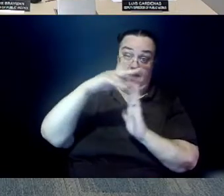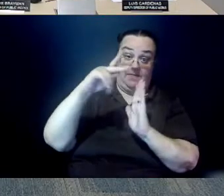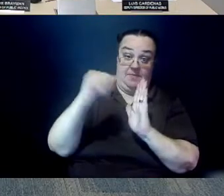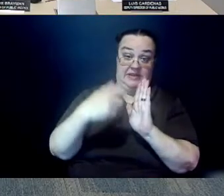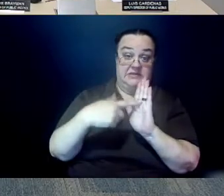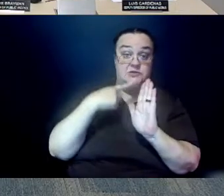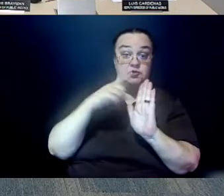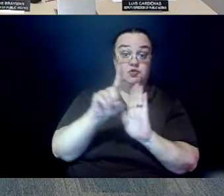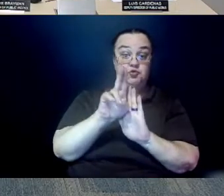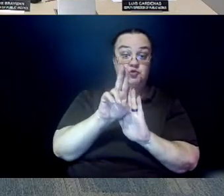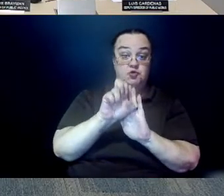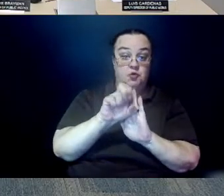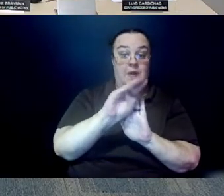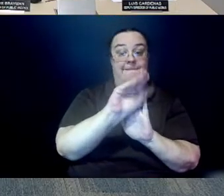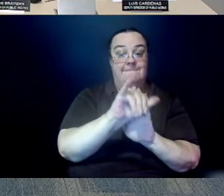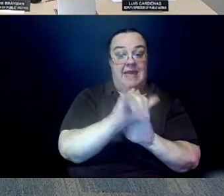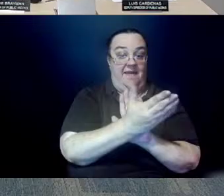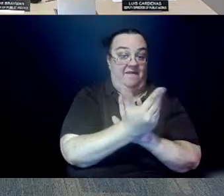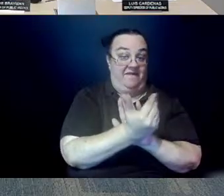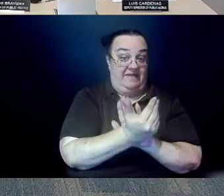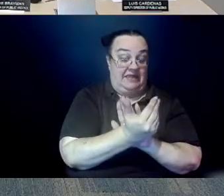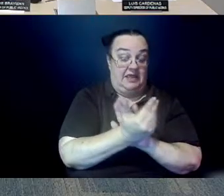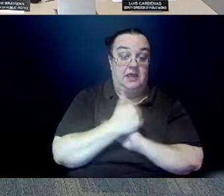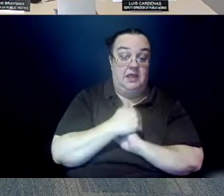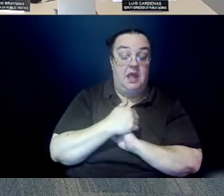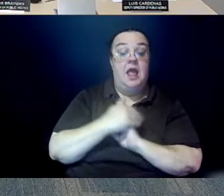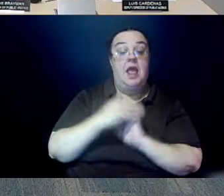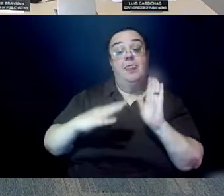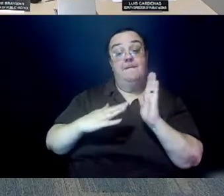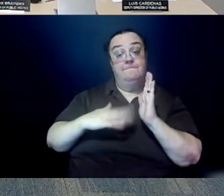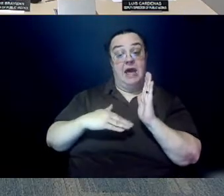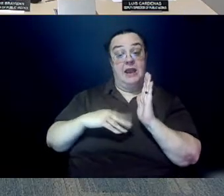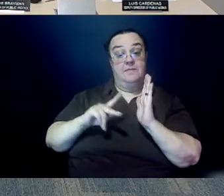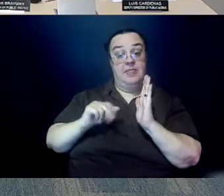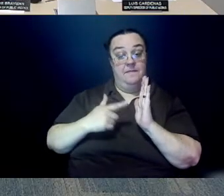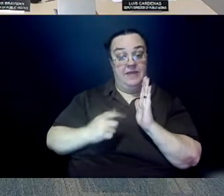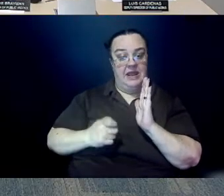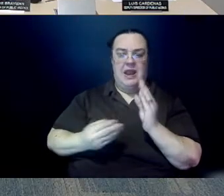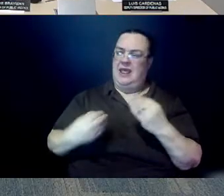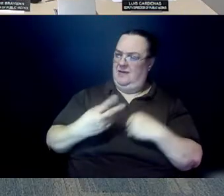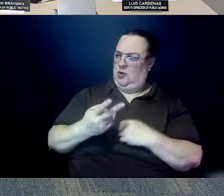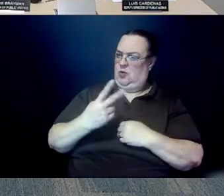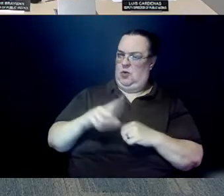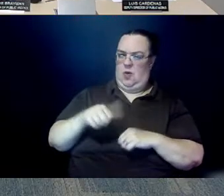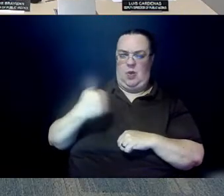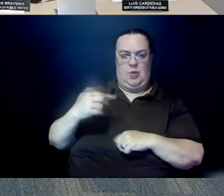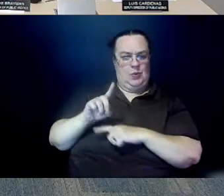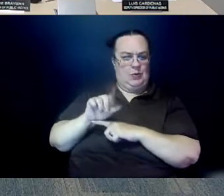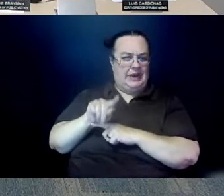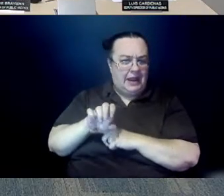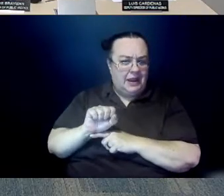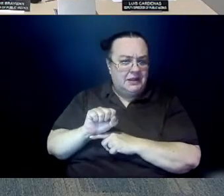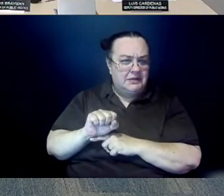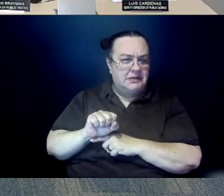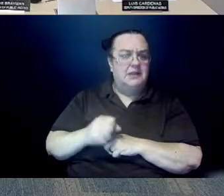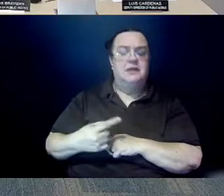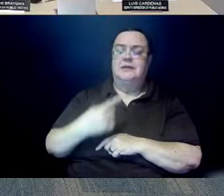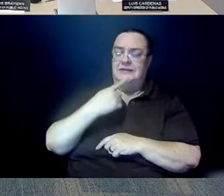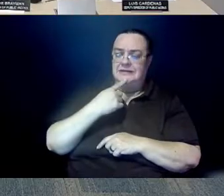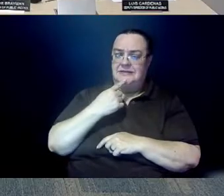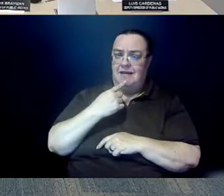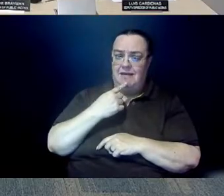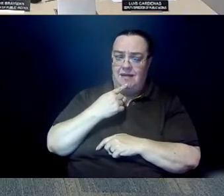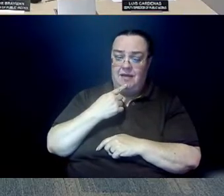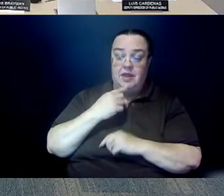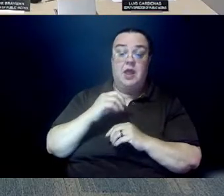May 15th. At the bottom of the page, it gives 2 other dates. It states that